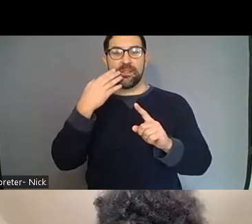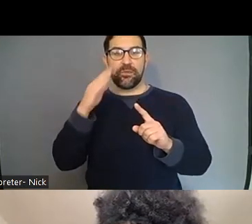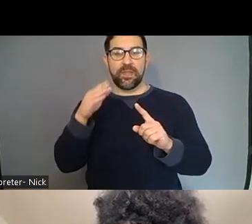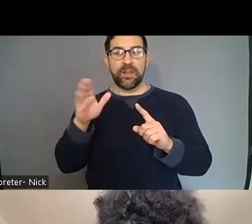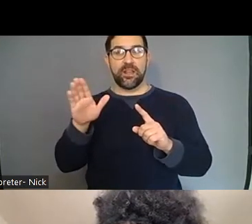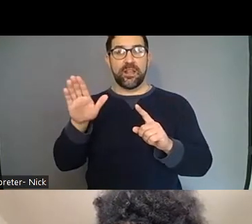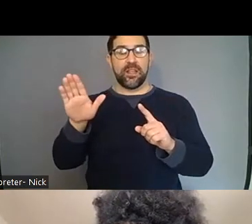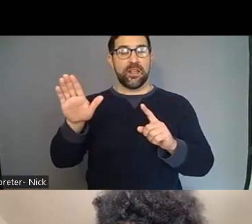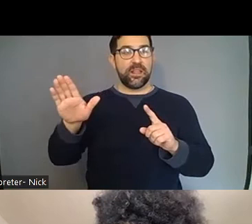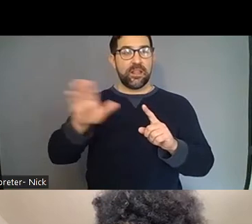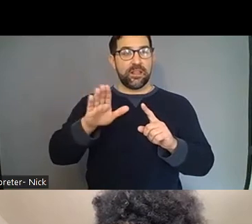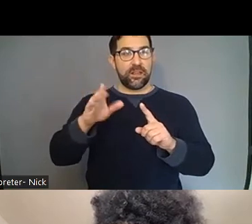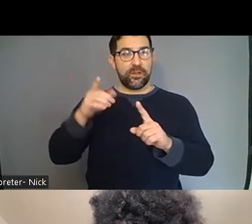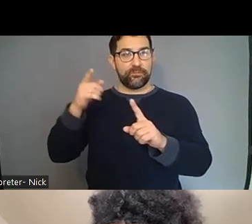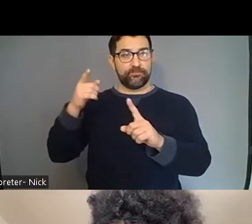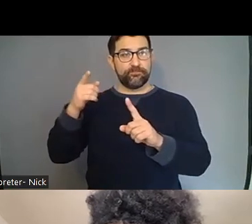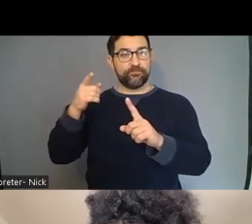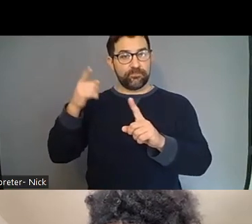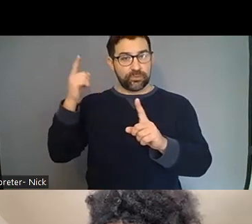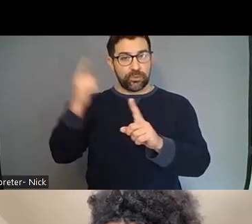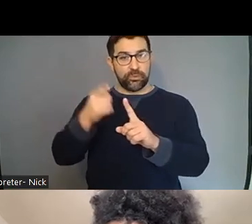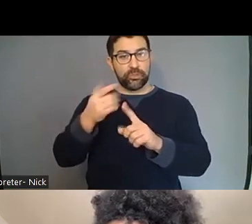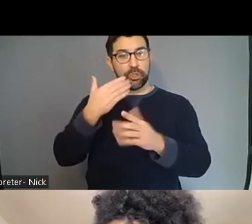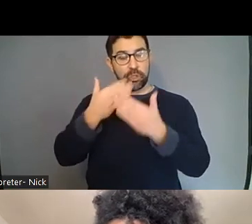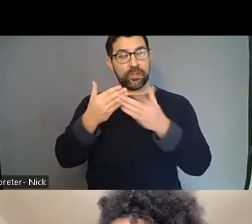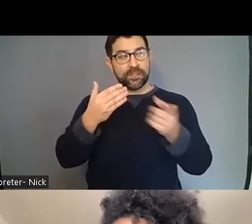intentions behind the meeting, like Rommy was saying before,